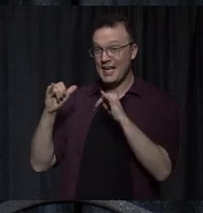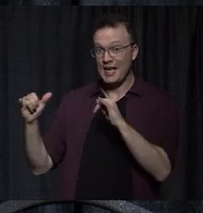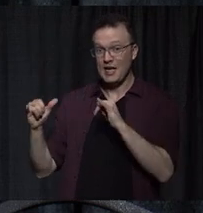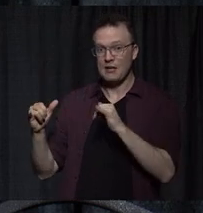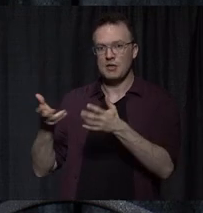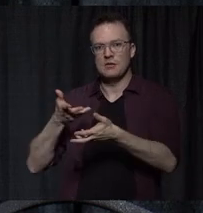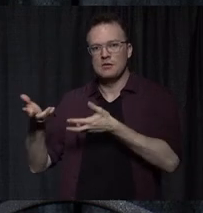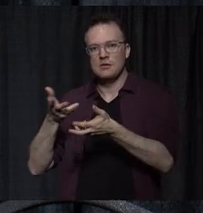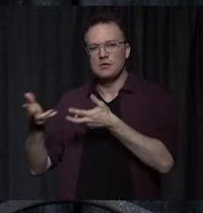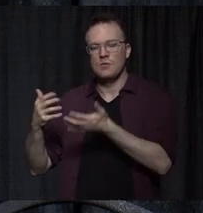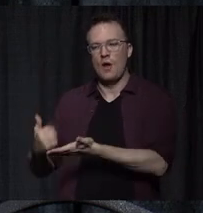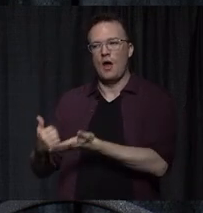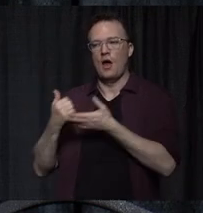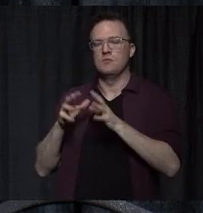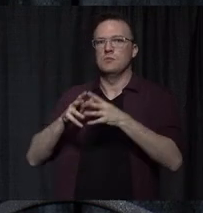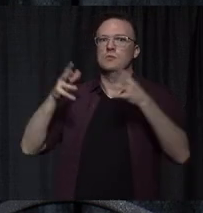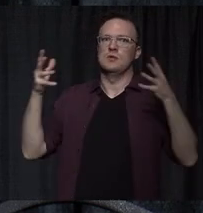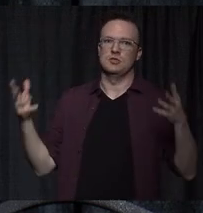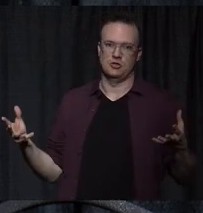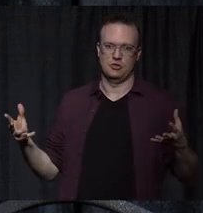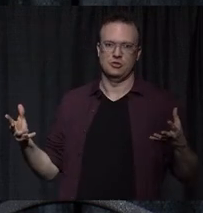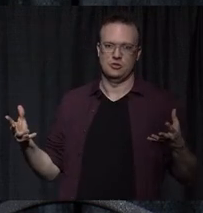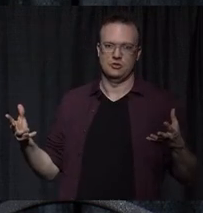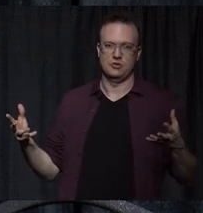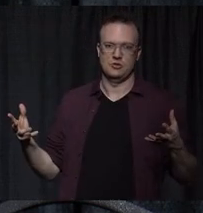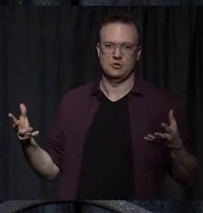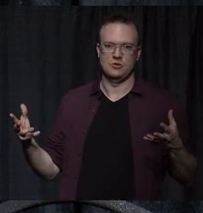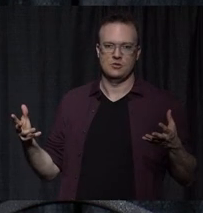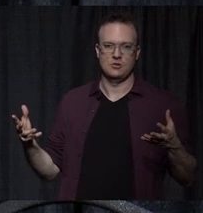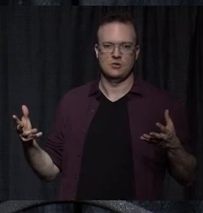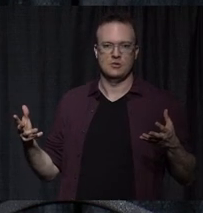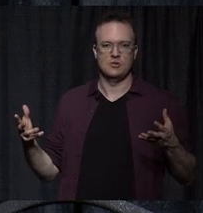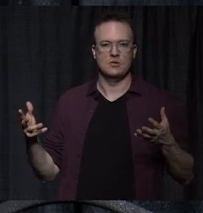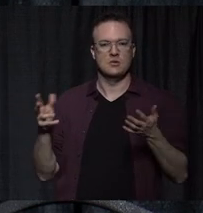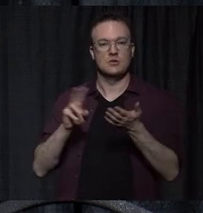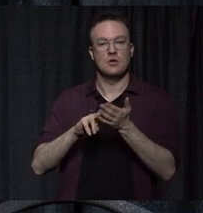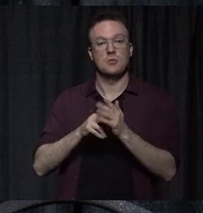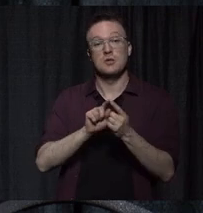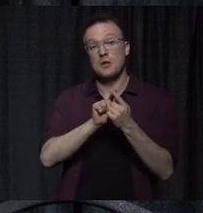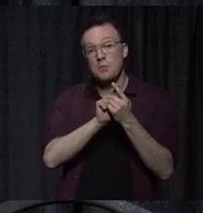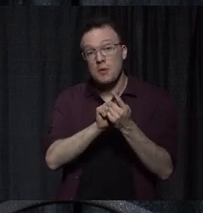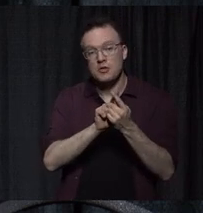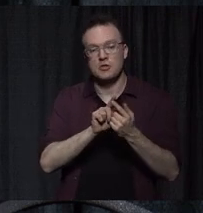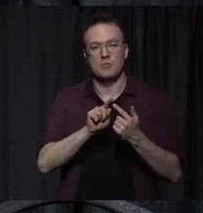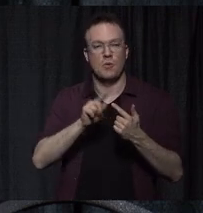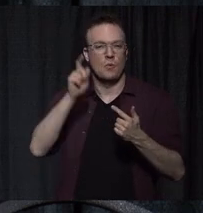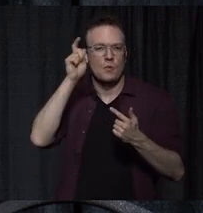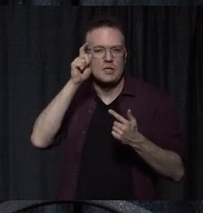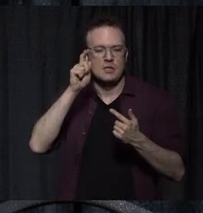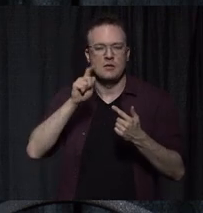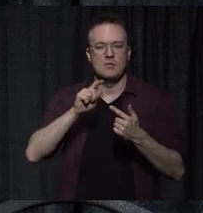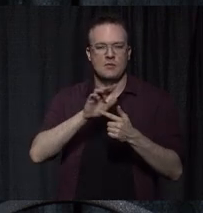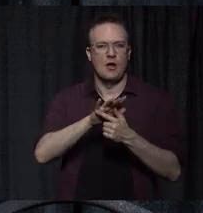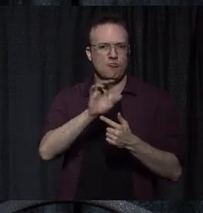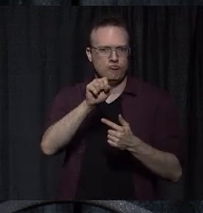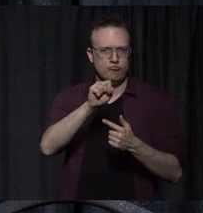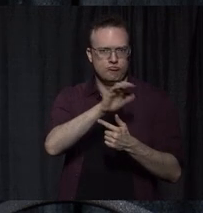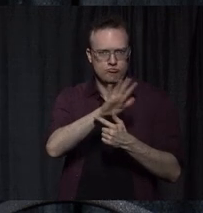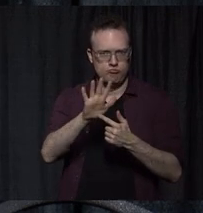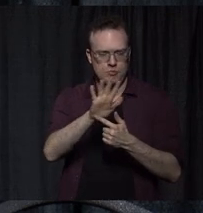has really helped me a lot. So beyond the mentorship and the wisdom, but talking